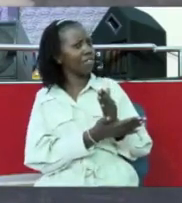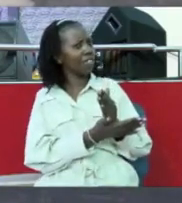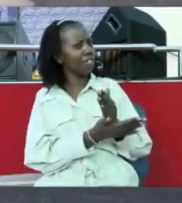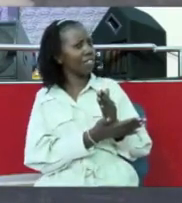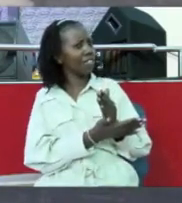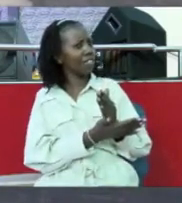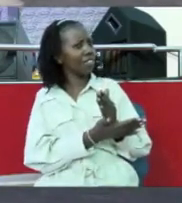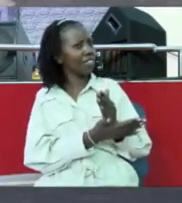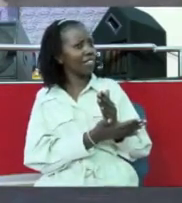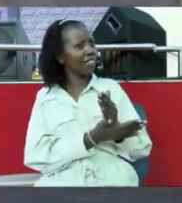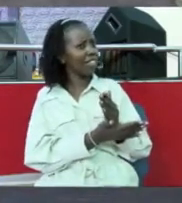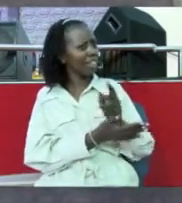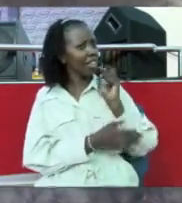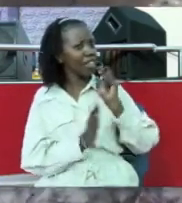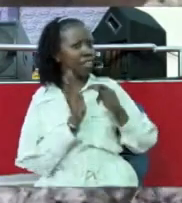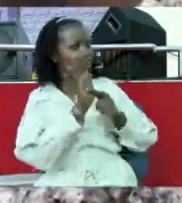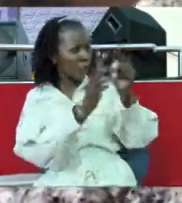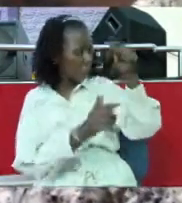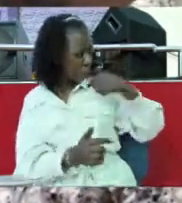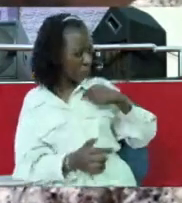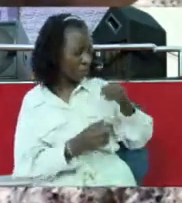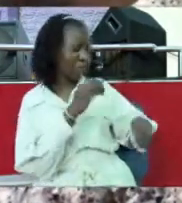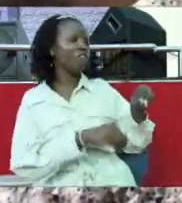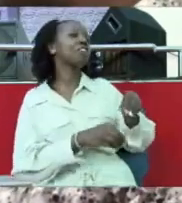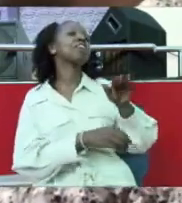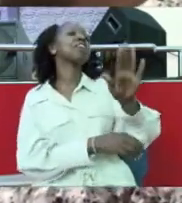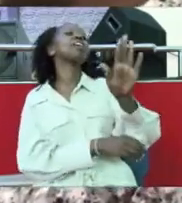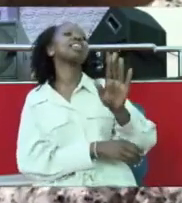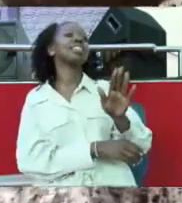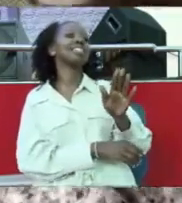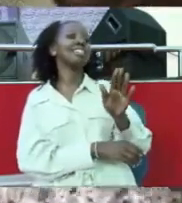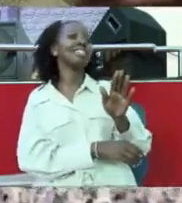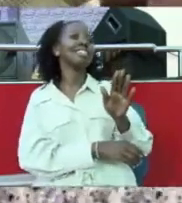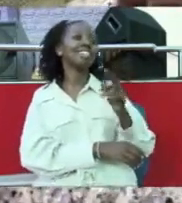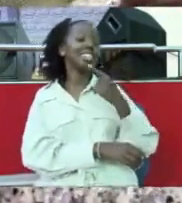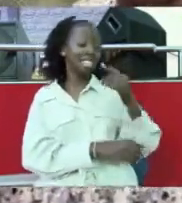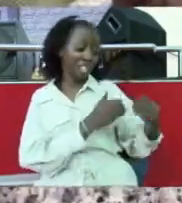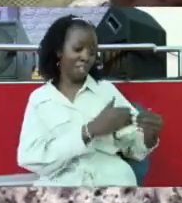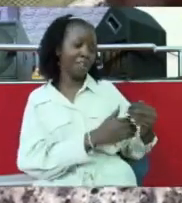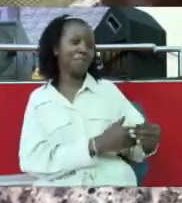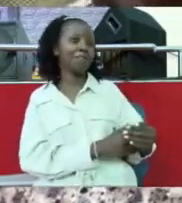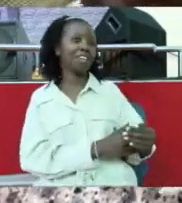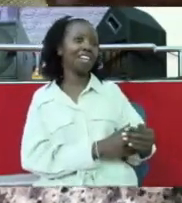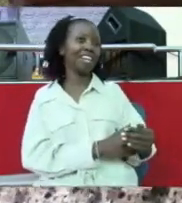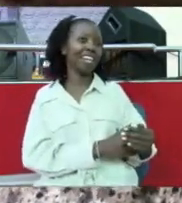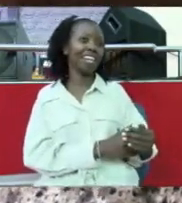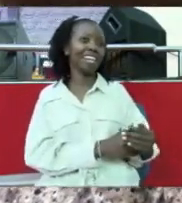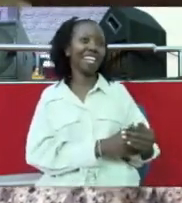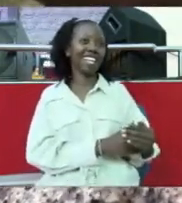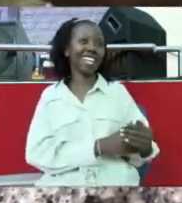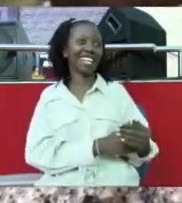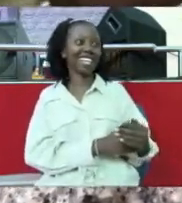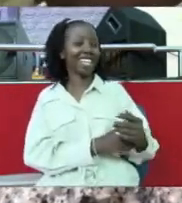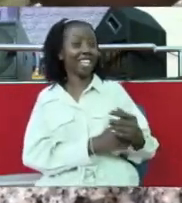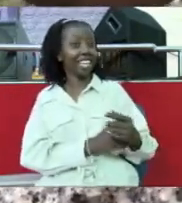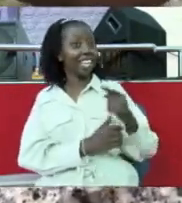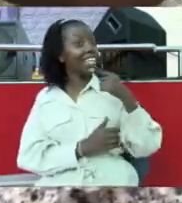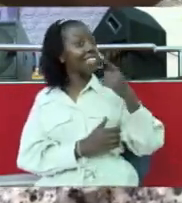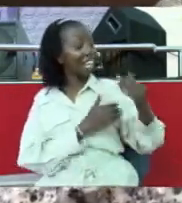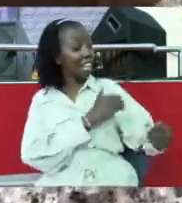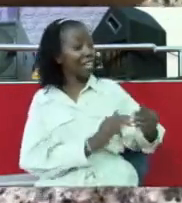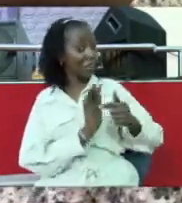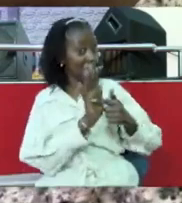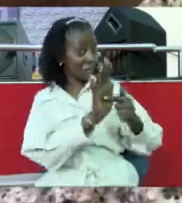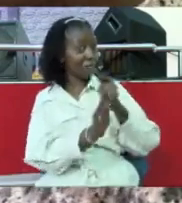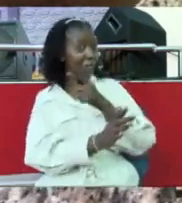Hebu nionyeshe sadaka yako. Tell your neighbor, "Show me your offering." Hapo uwezi kuingilia hapo. You can't go in